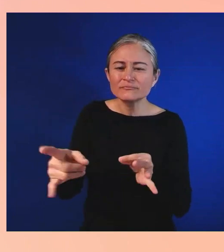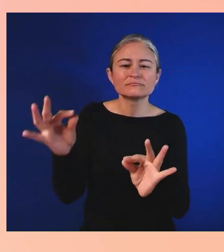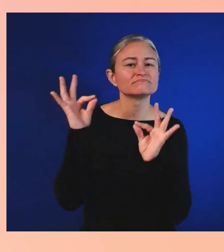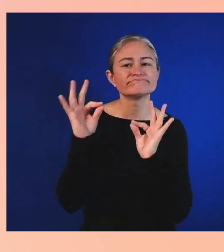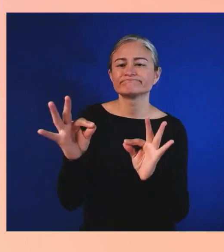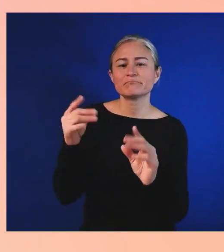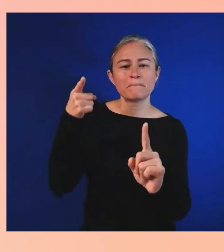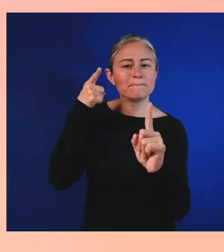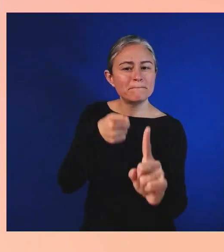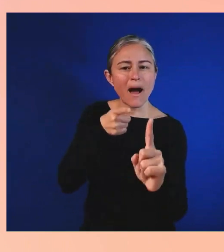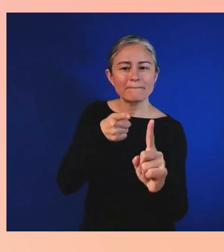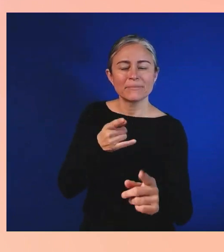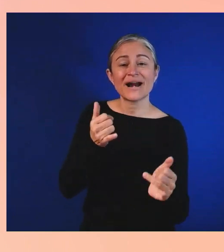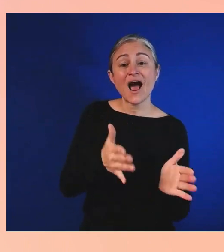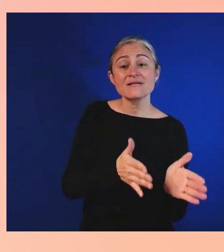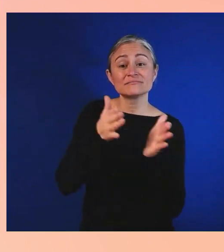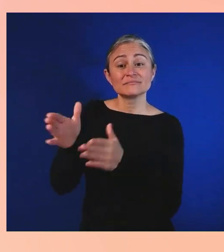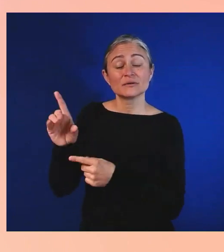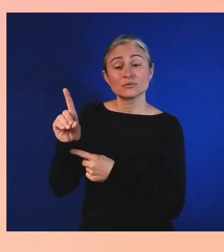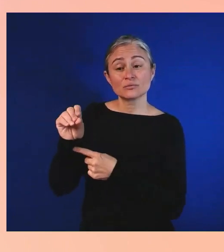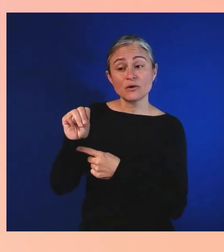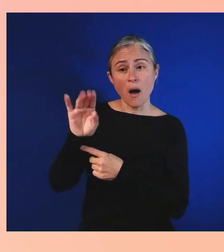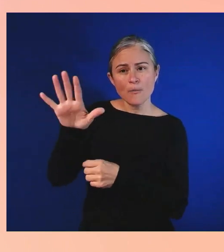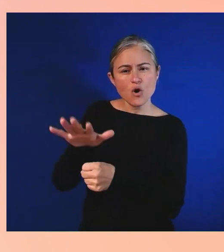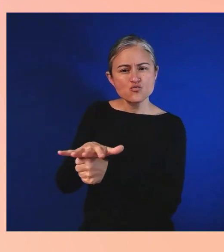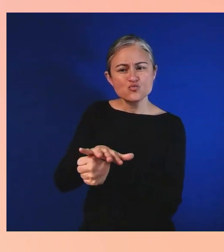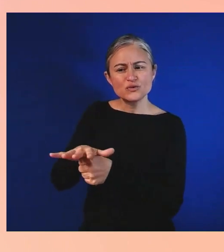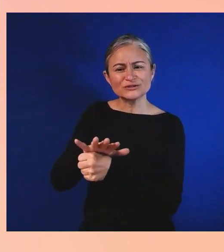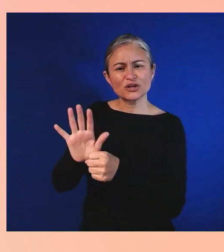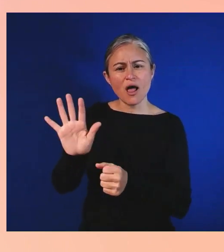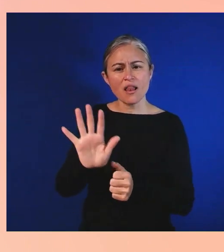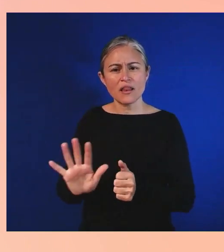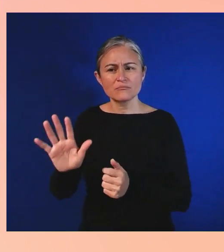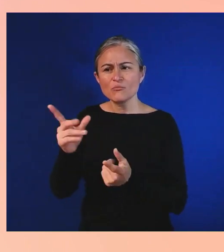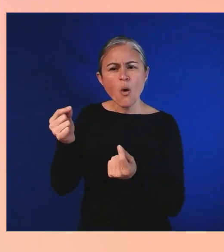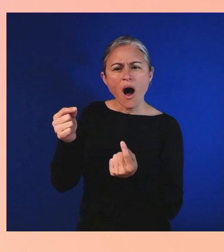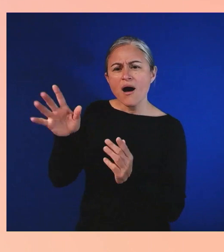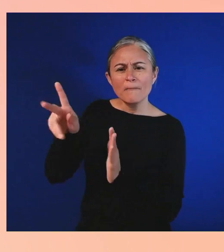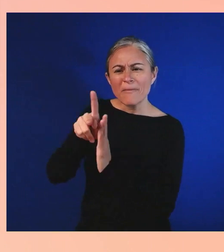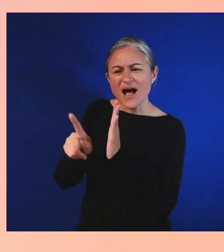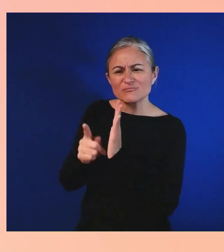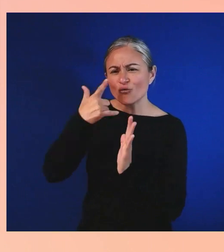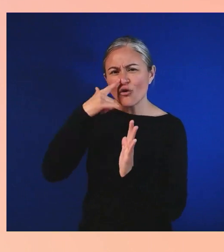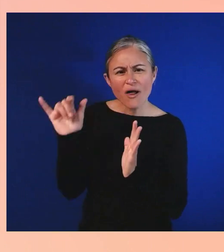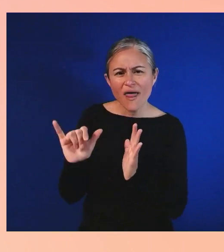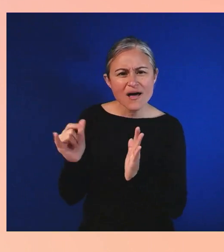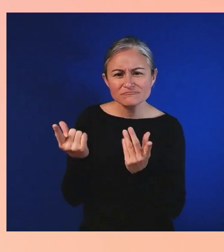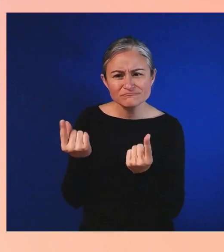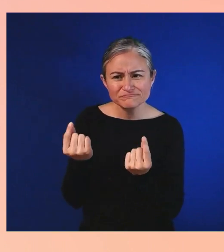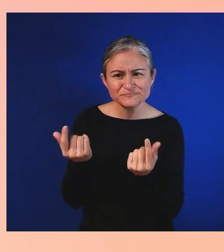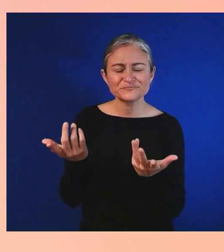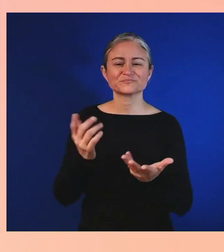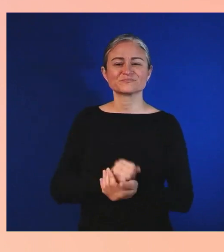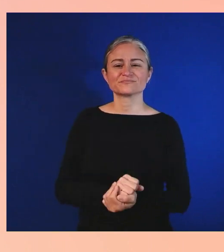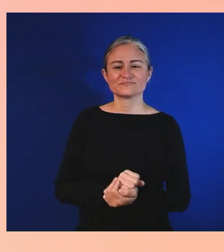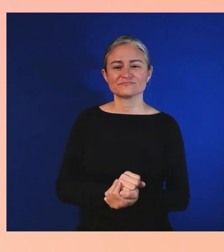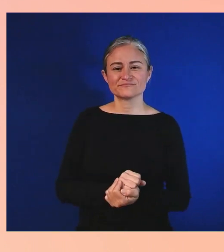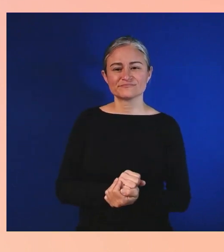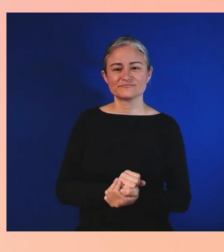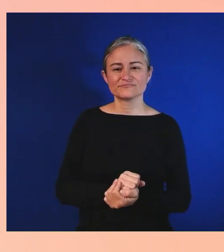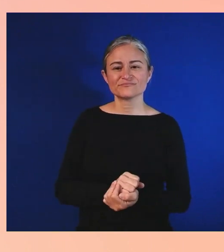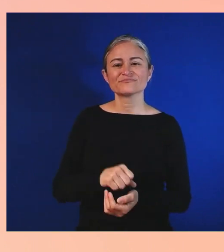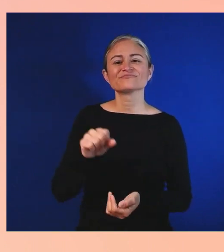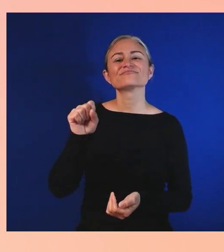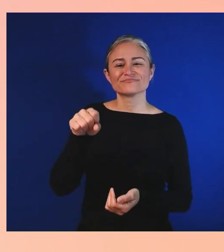technology policy? Sure. So, Maria kind of pointed to what I was really going to focus on.